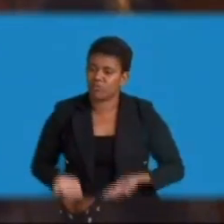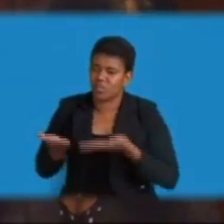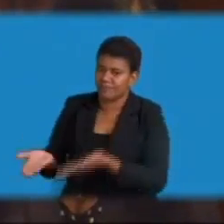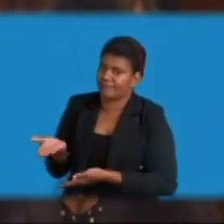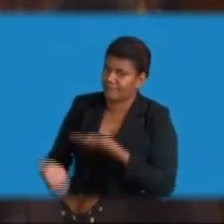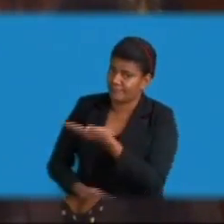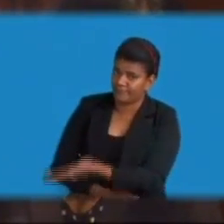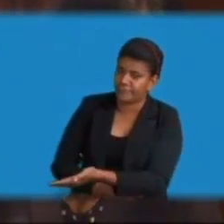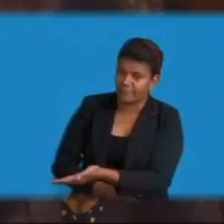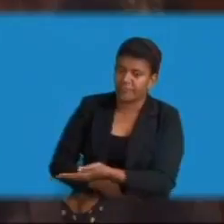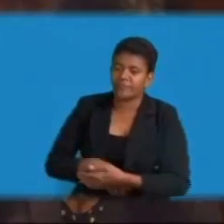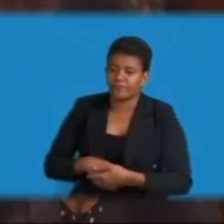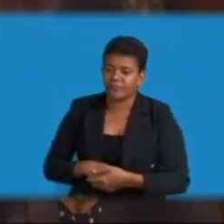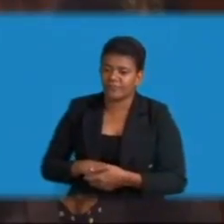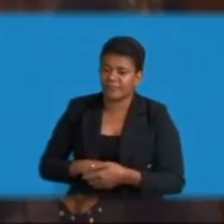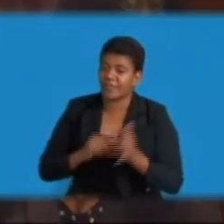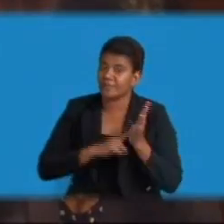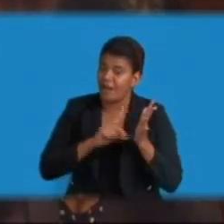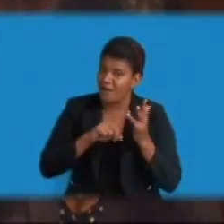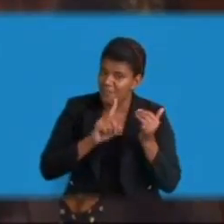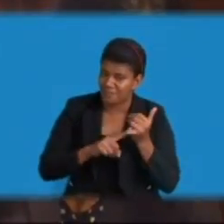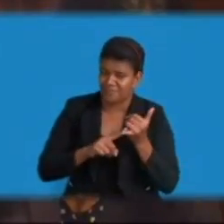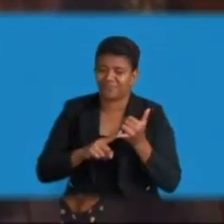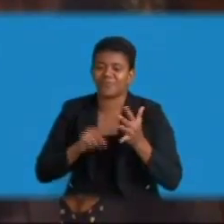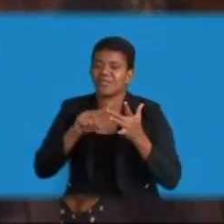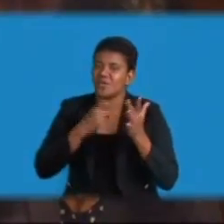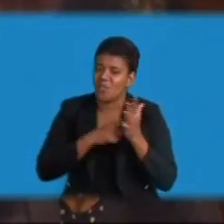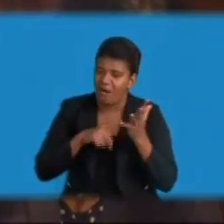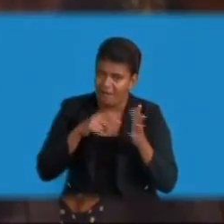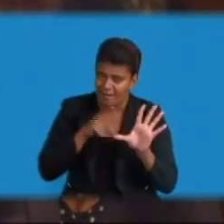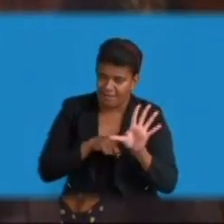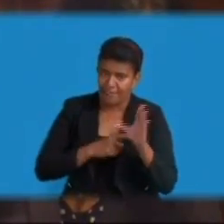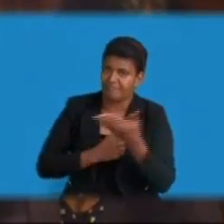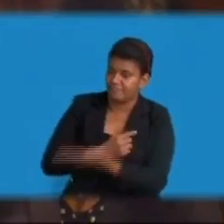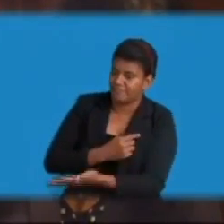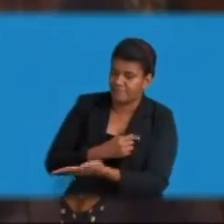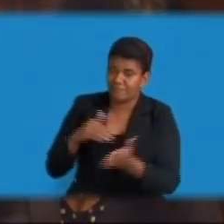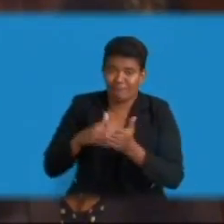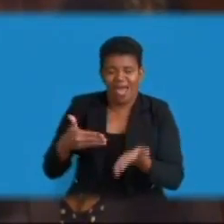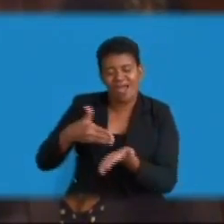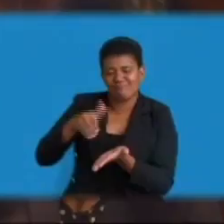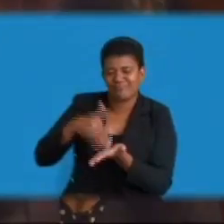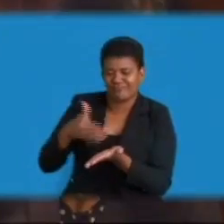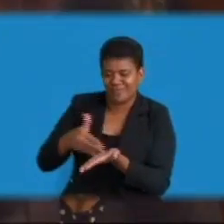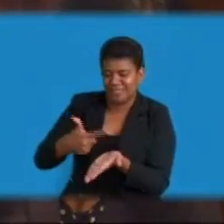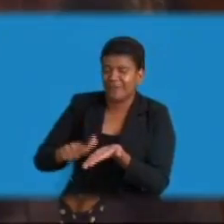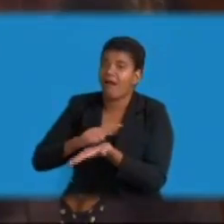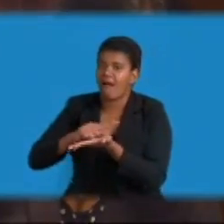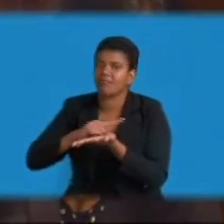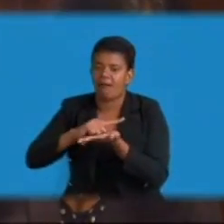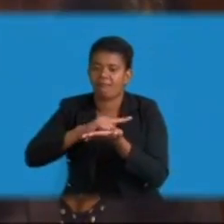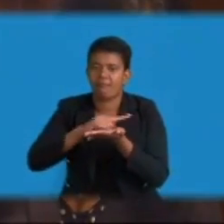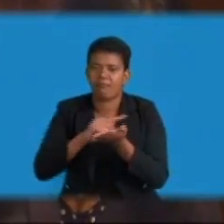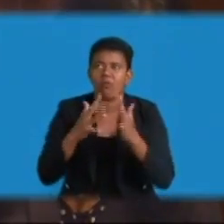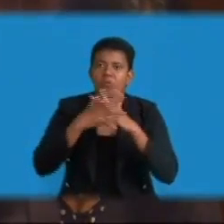Koya informal settlers, which brings the number of approval notices issued so far to 238 in the Western,